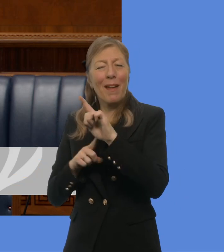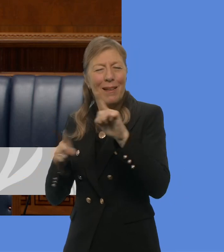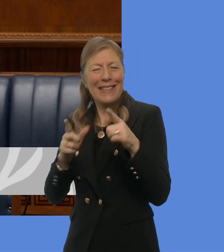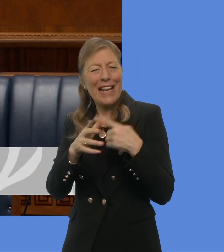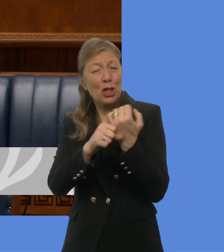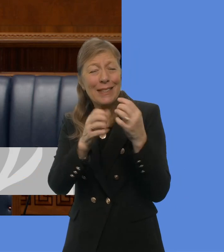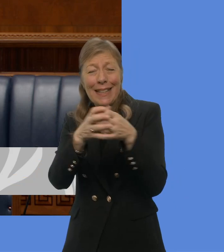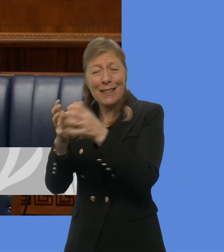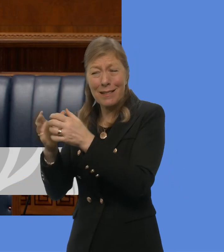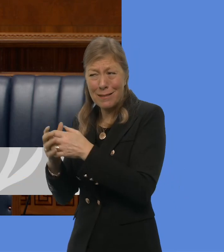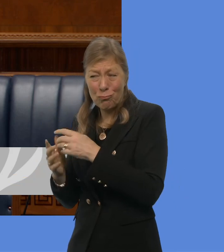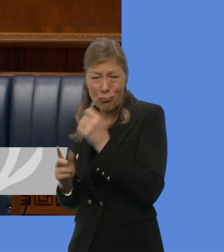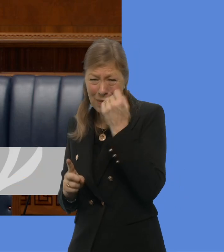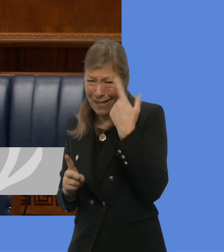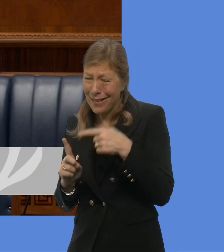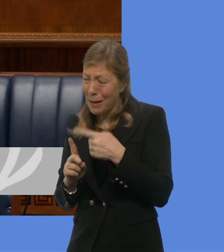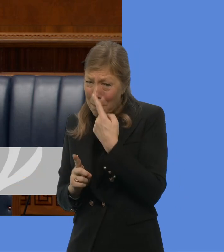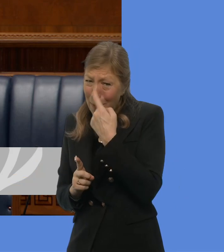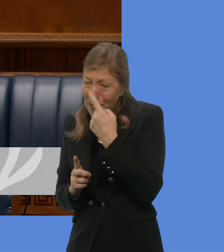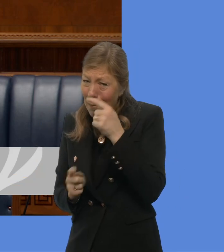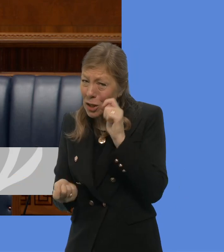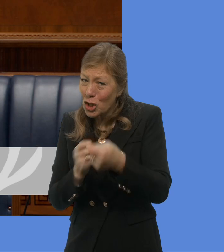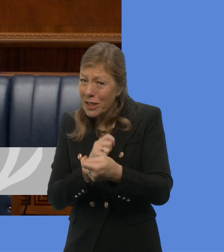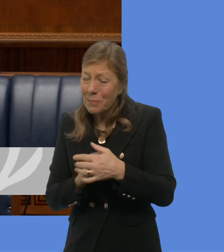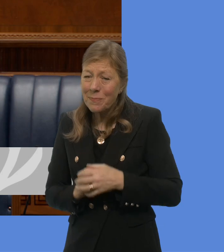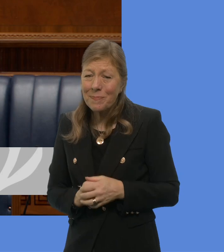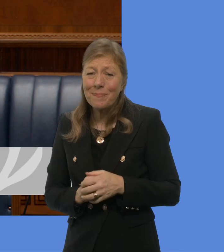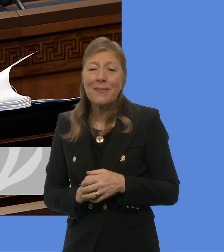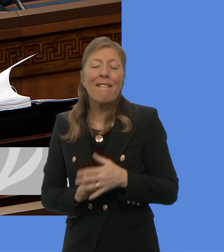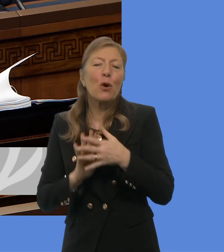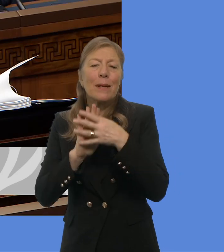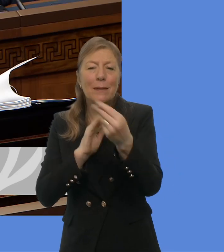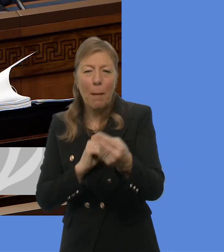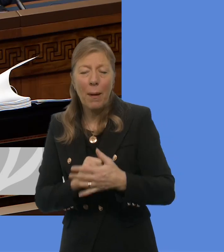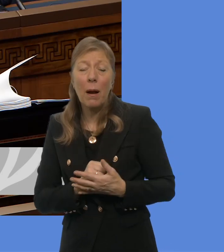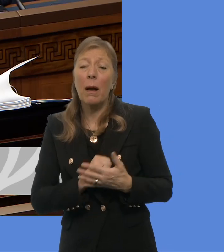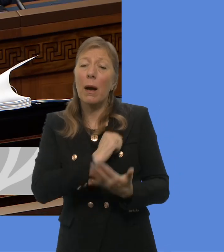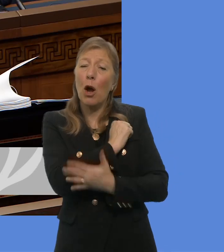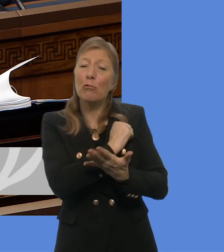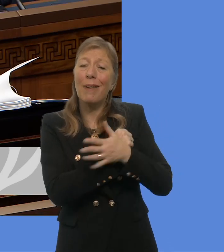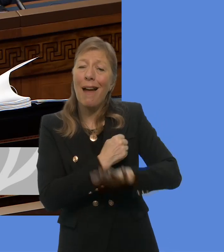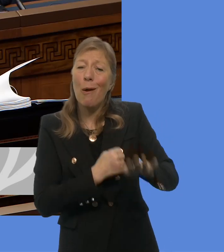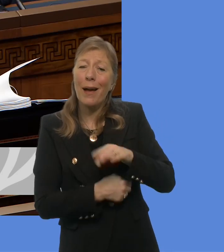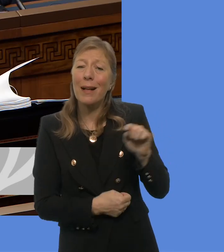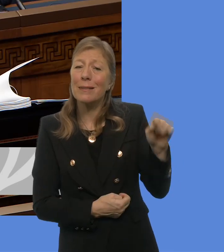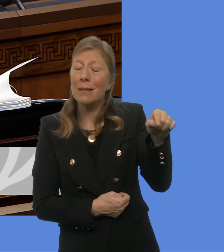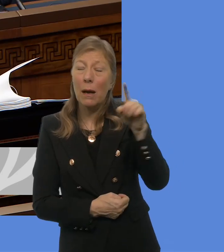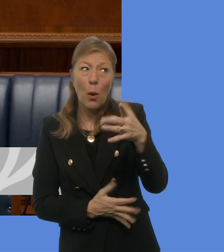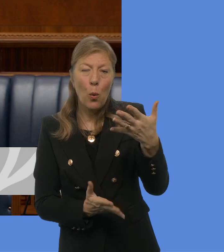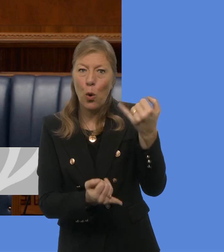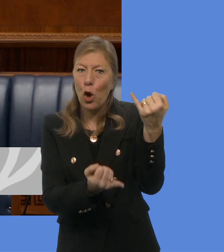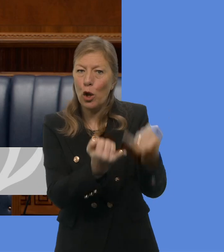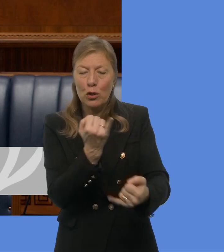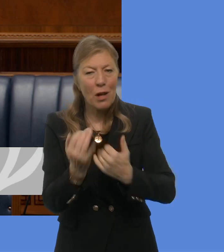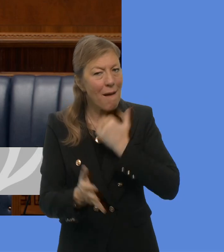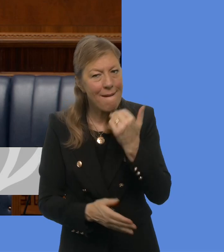at potentially ring fencing funds around rural packages, which would help to tackle some of the real challenges in getting